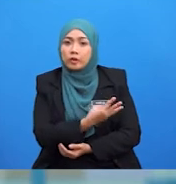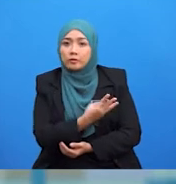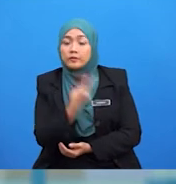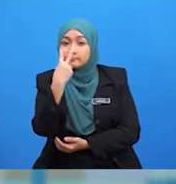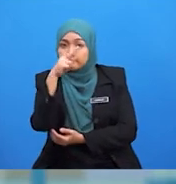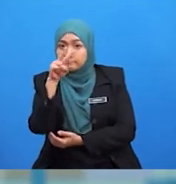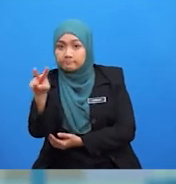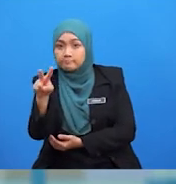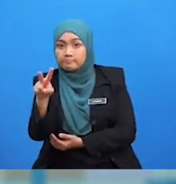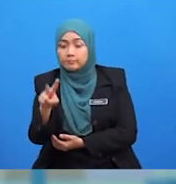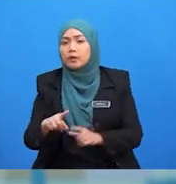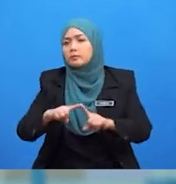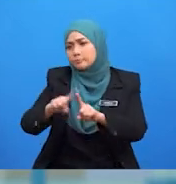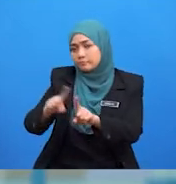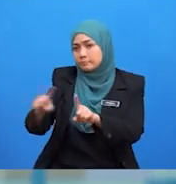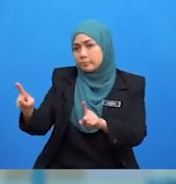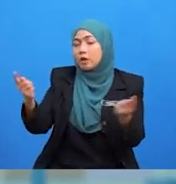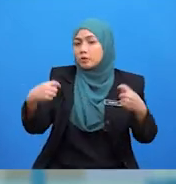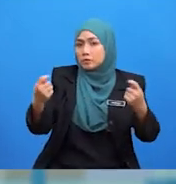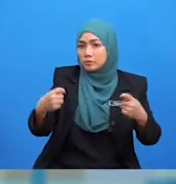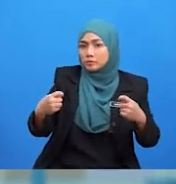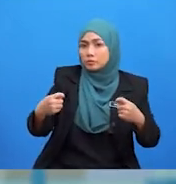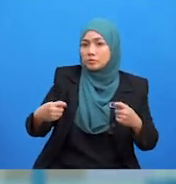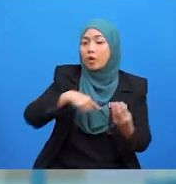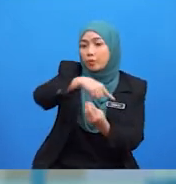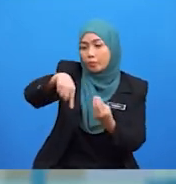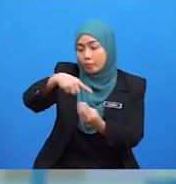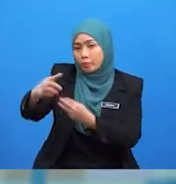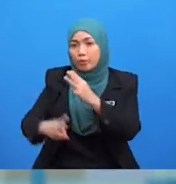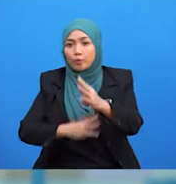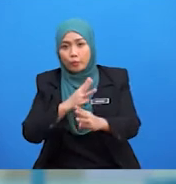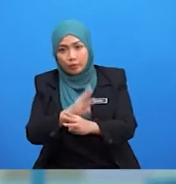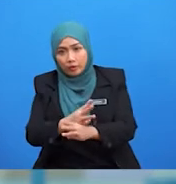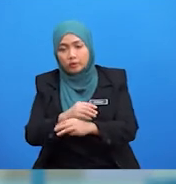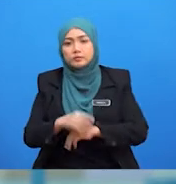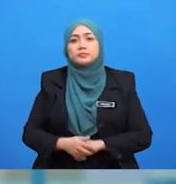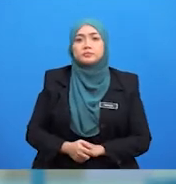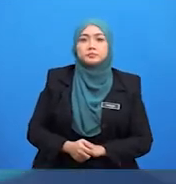We have seen different types of transportation from all around the world.